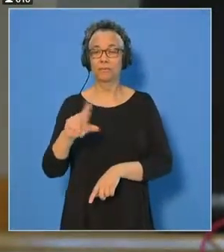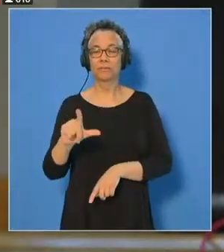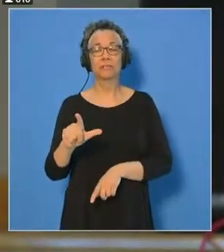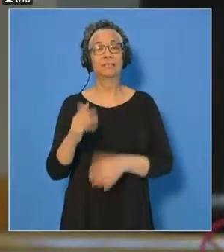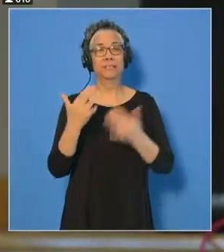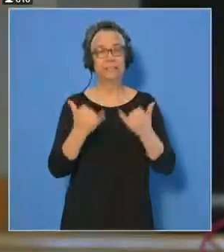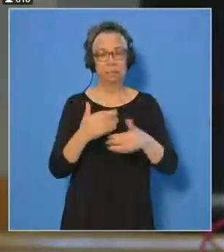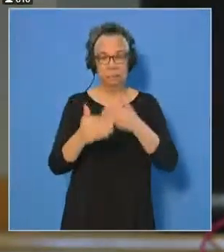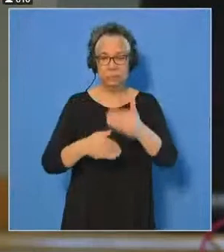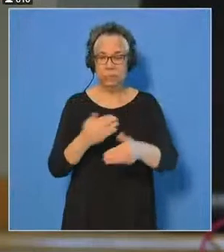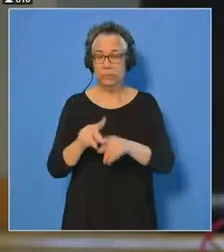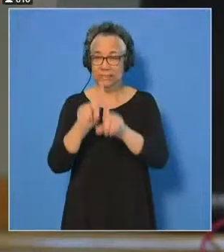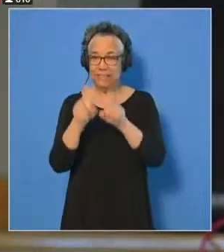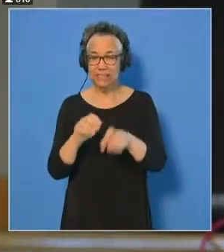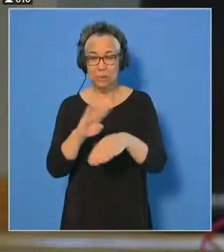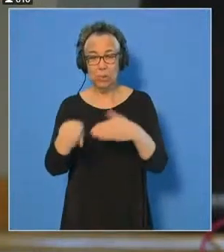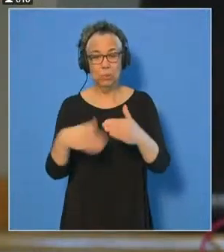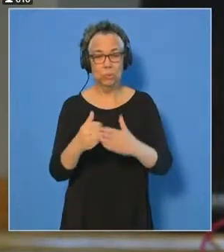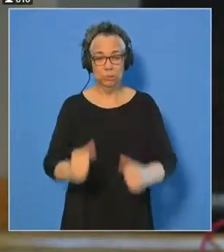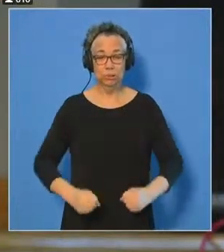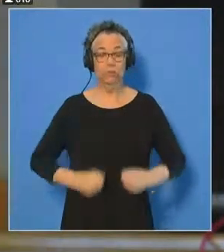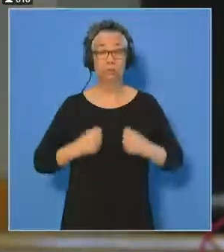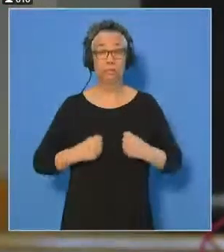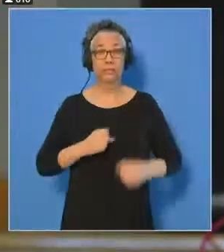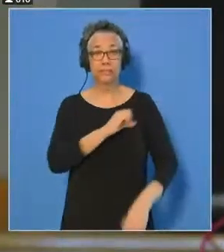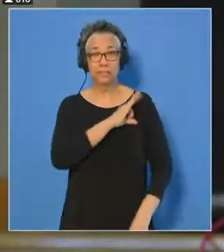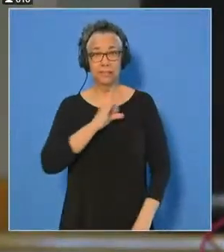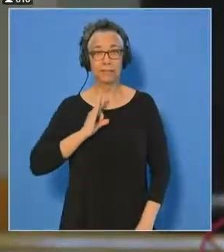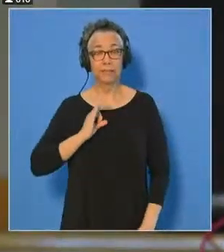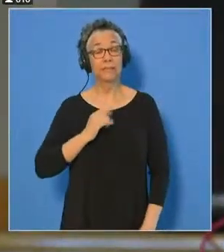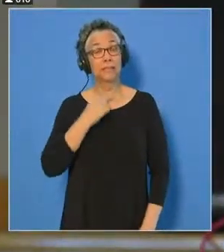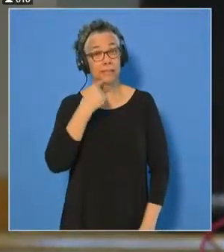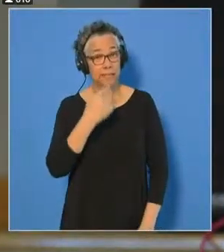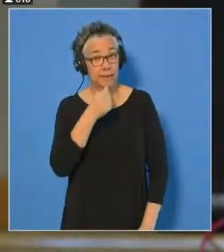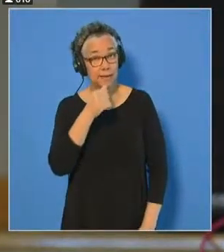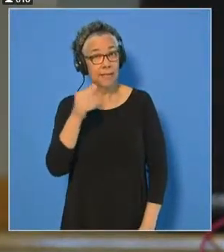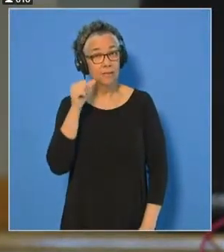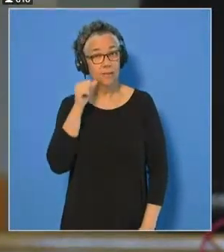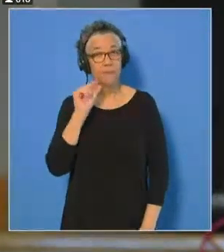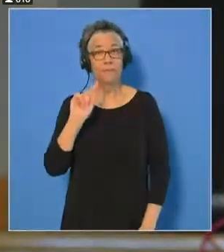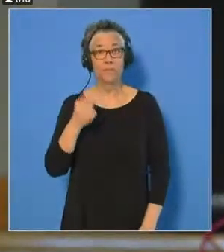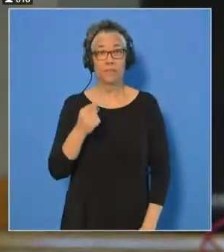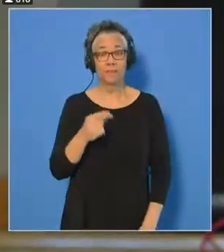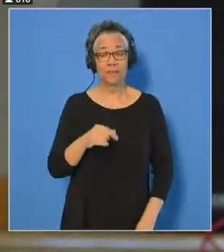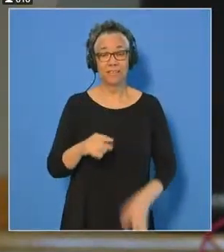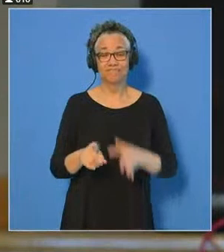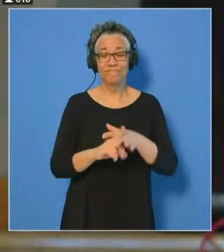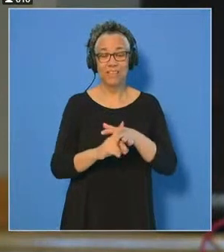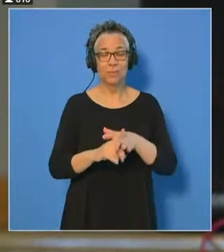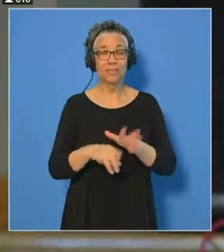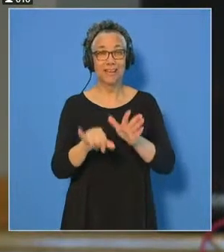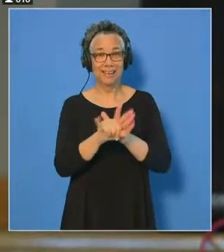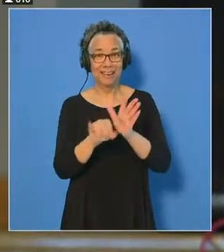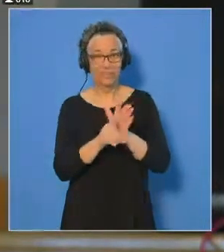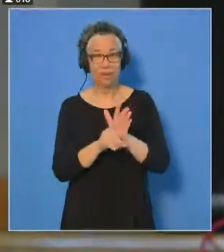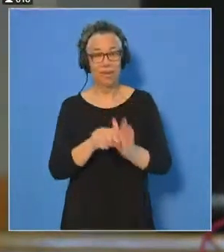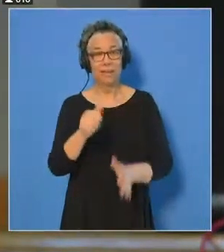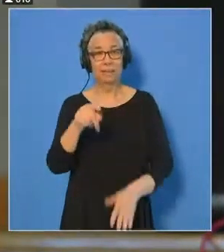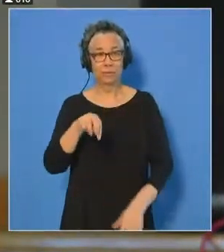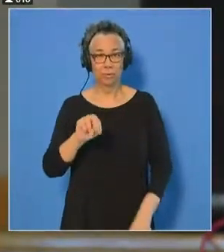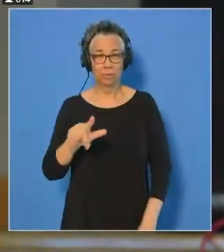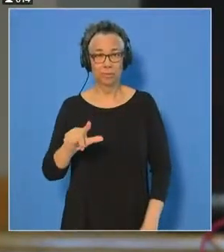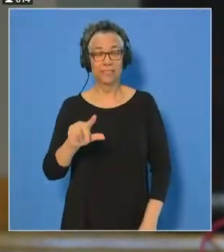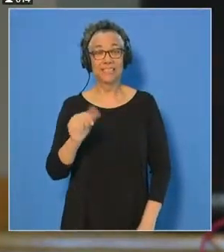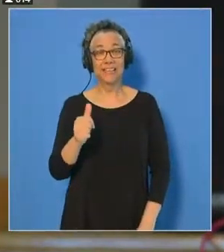and staff. As was said yesterday, the first case was identified on April 10th, and that individual has been in